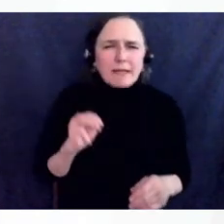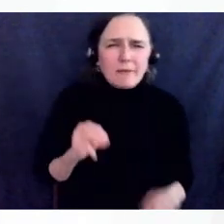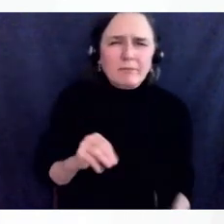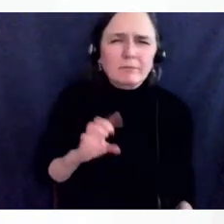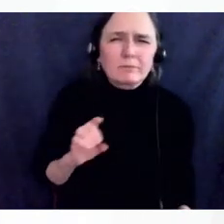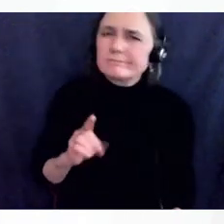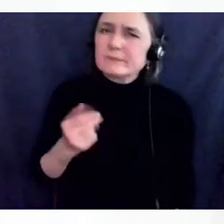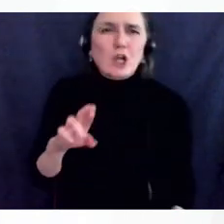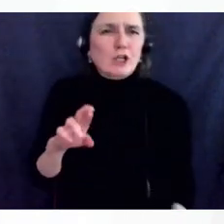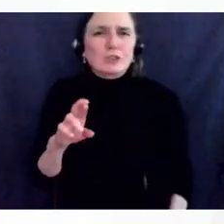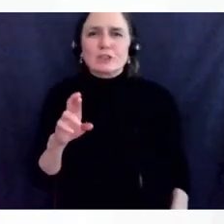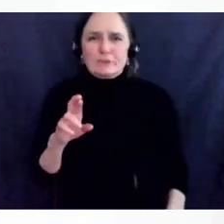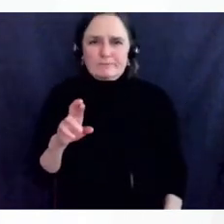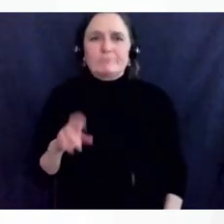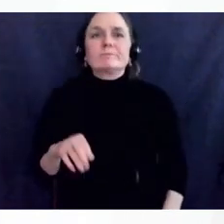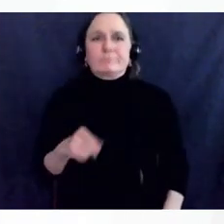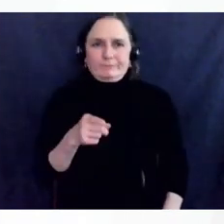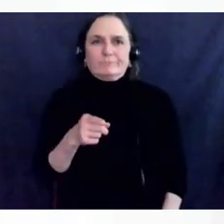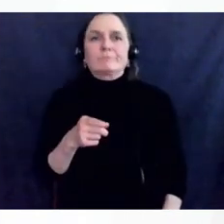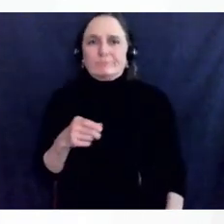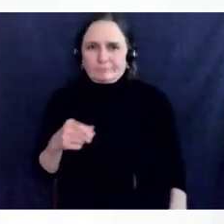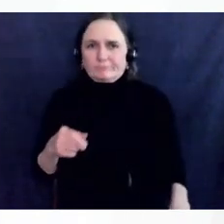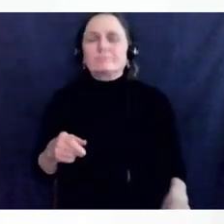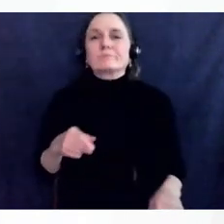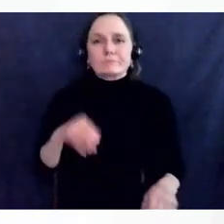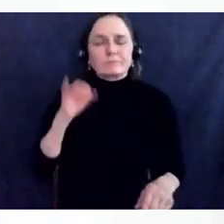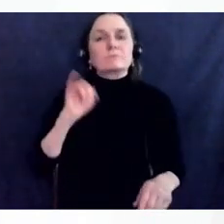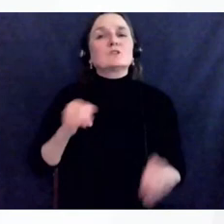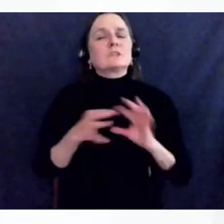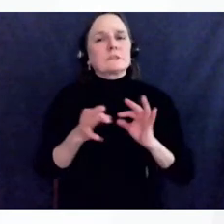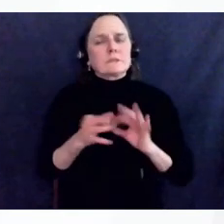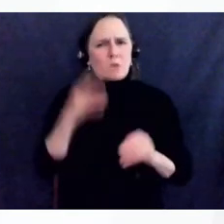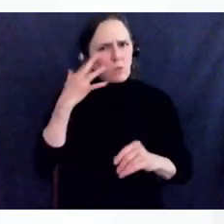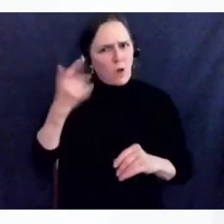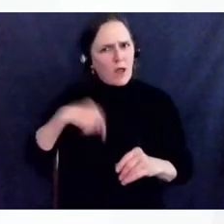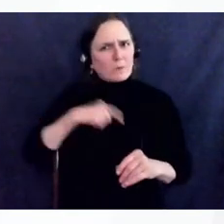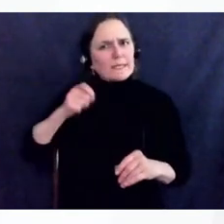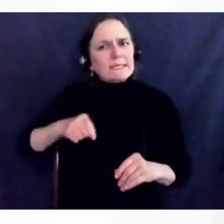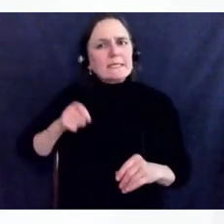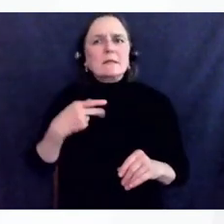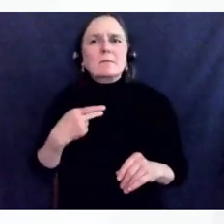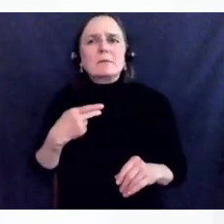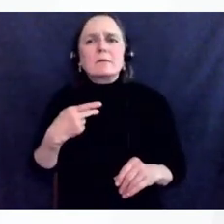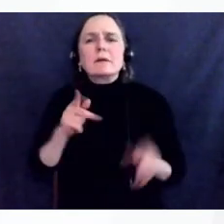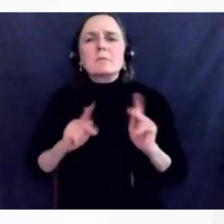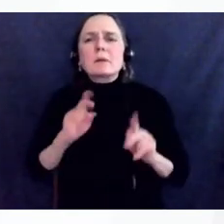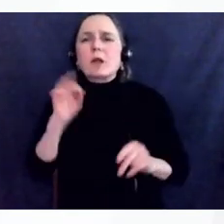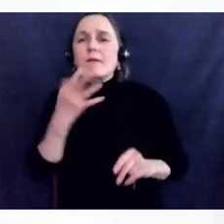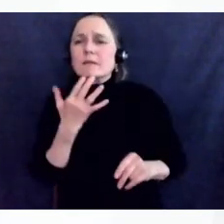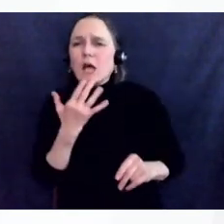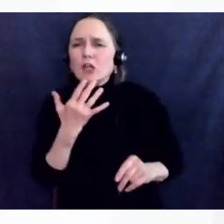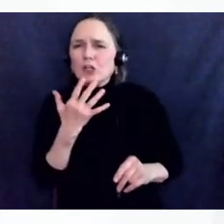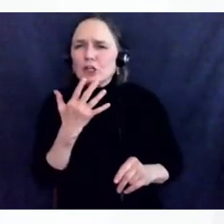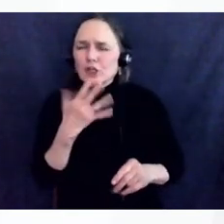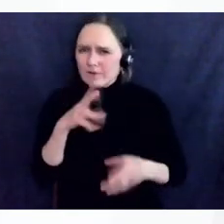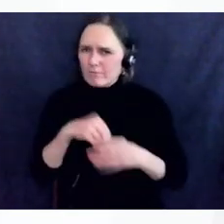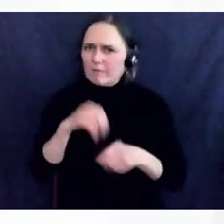science. She says, "What would science look like if we had always included